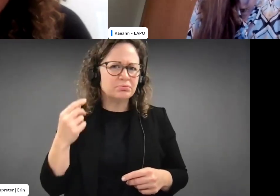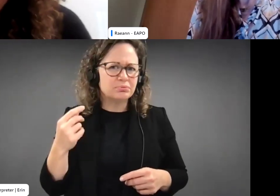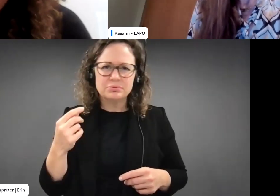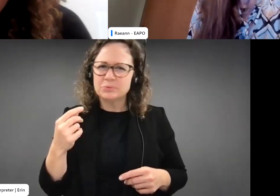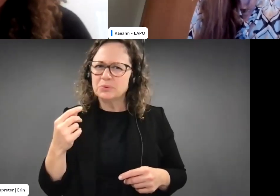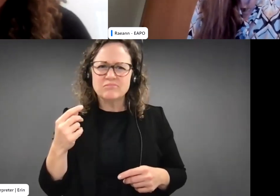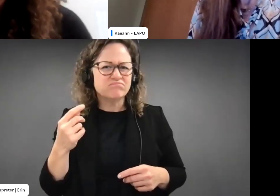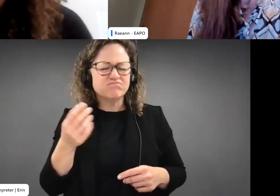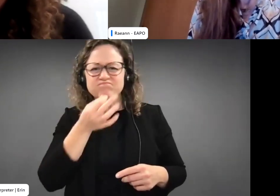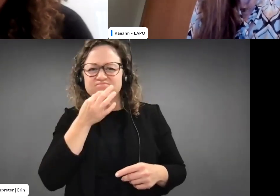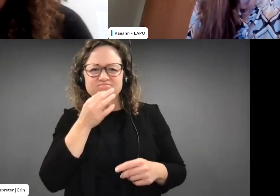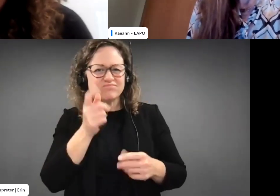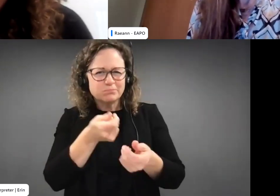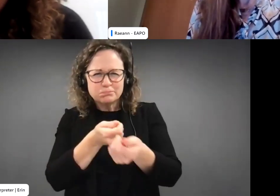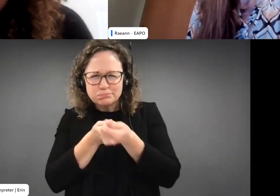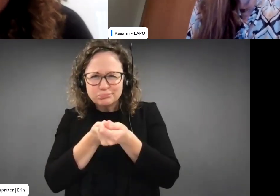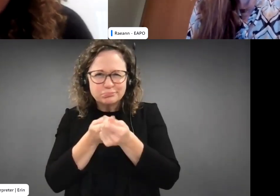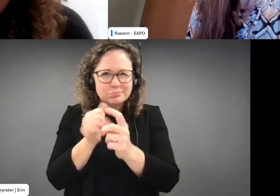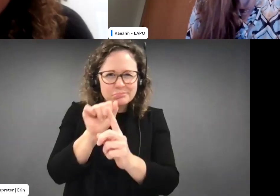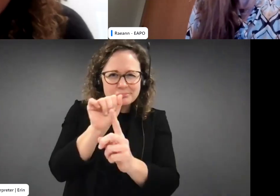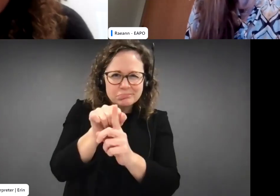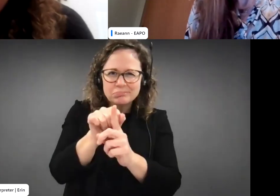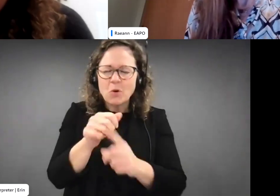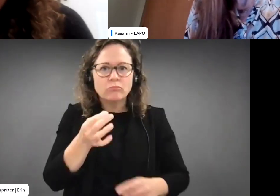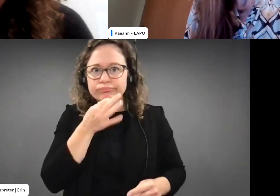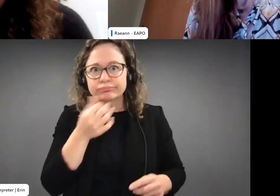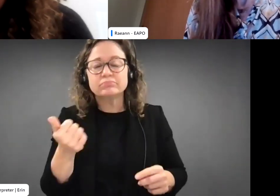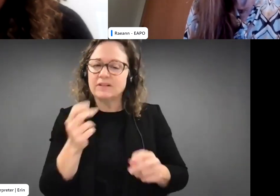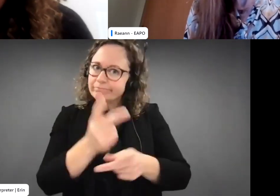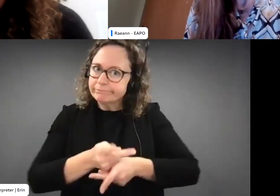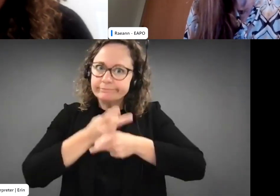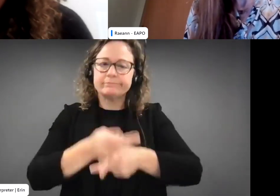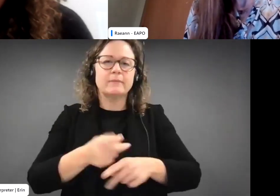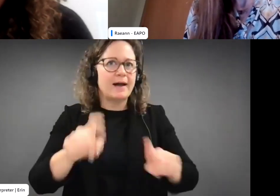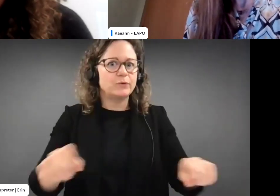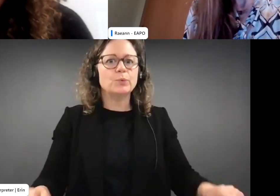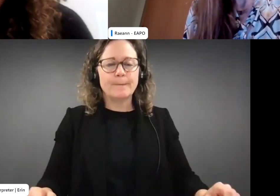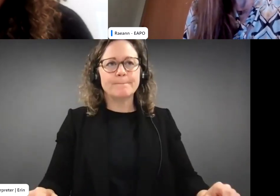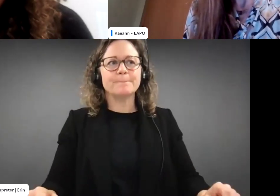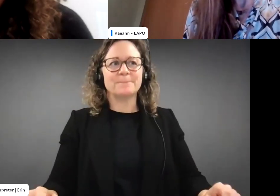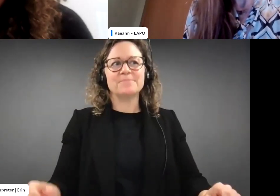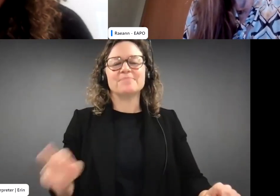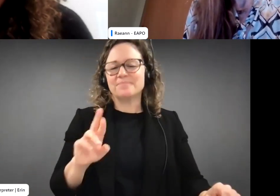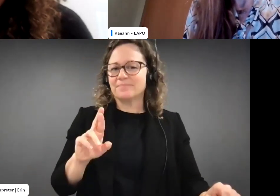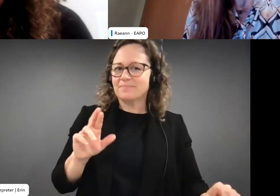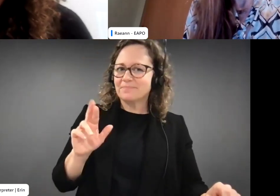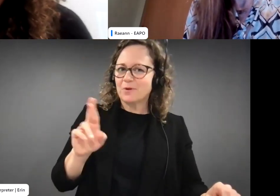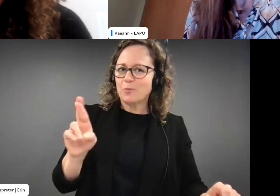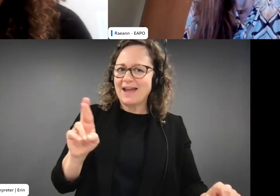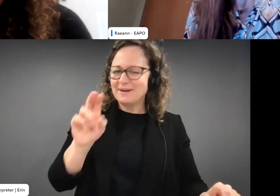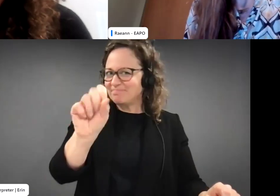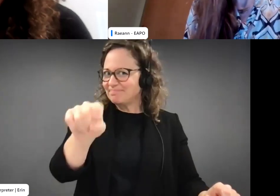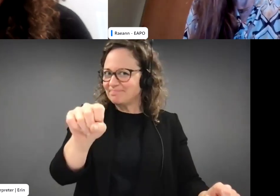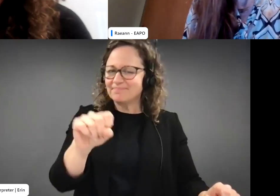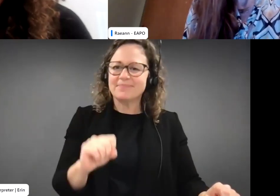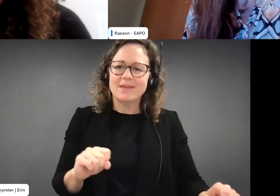tricky these days. So yeah, always be on the lookout. Yeah, for sure. Before we wrap up, I might just ask just